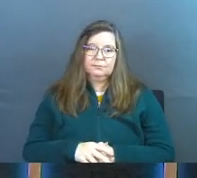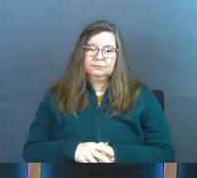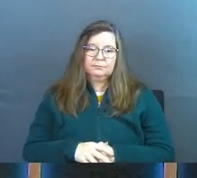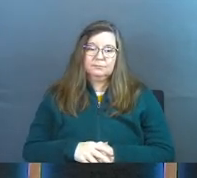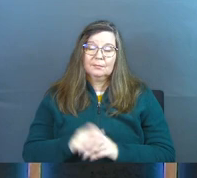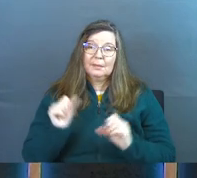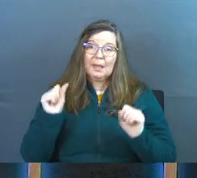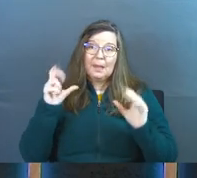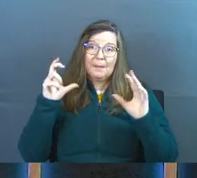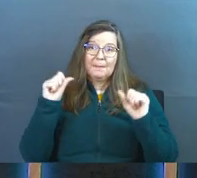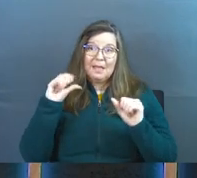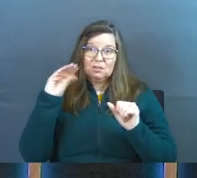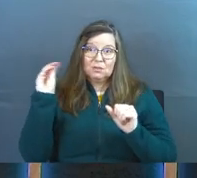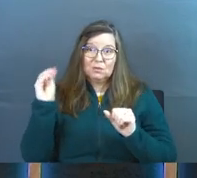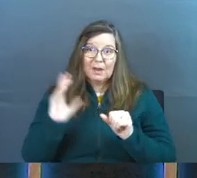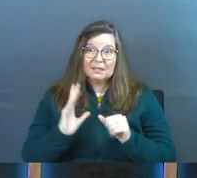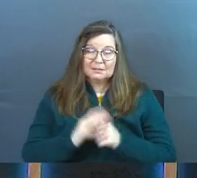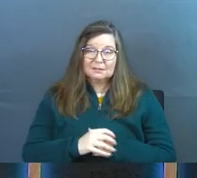Amazing grace.